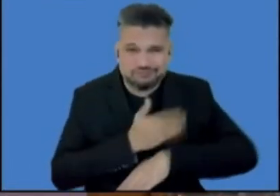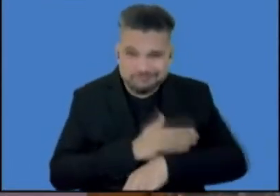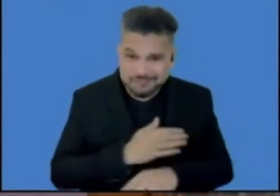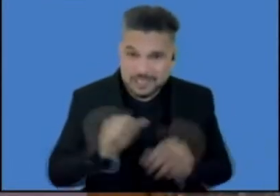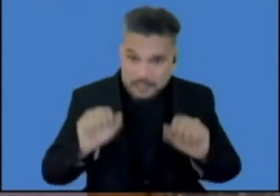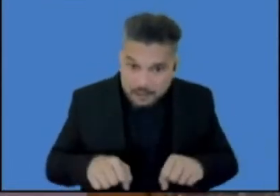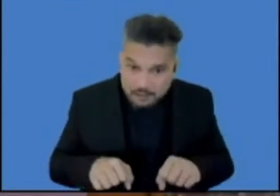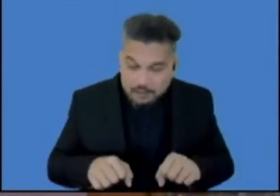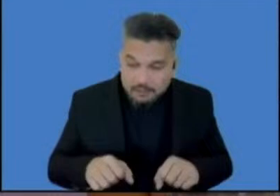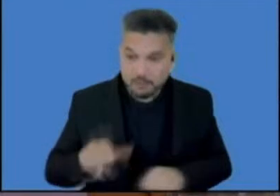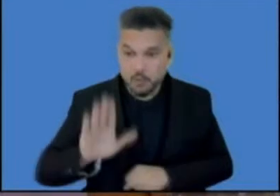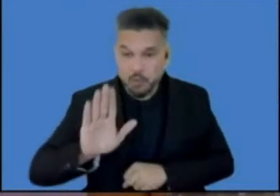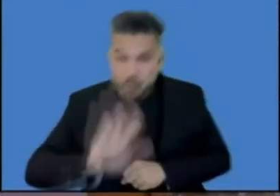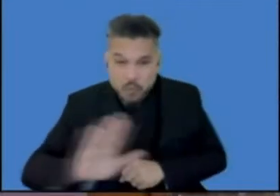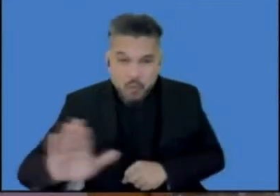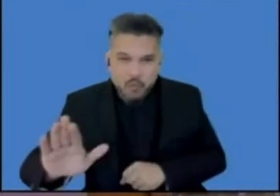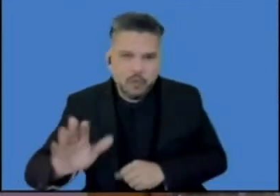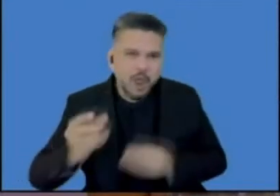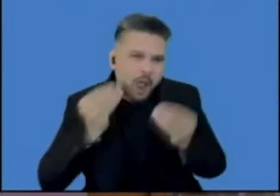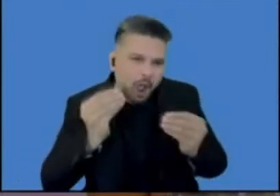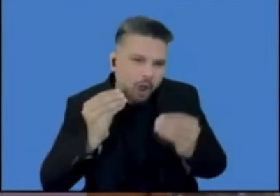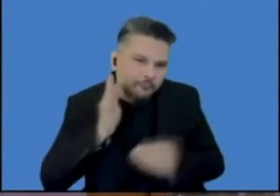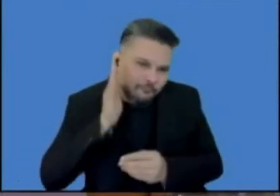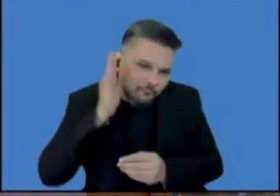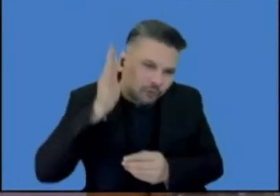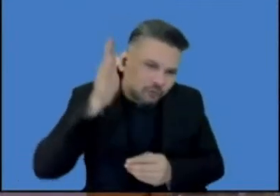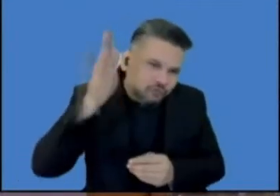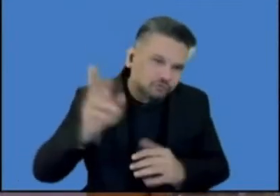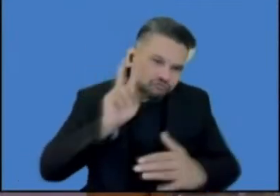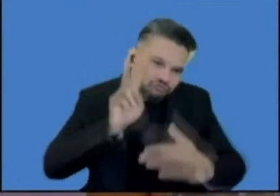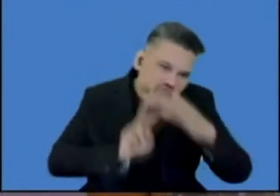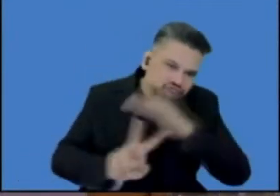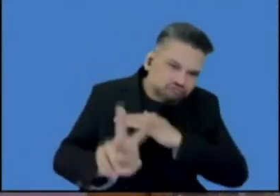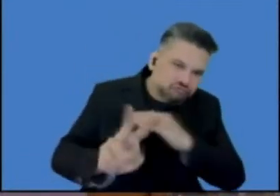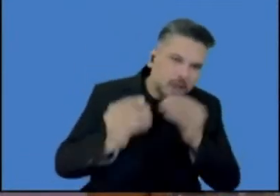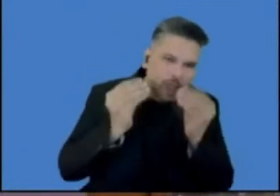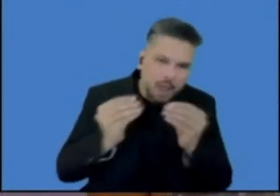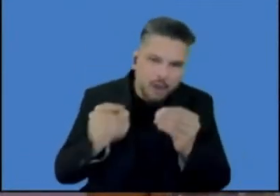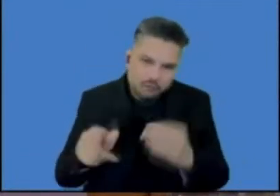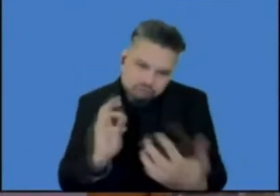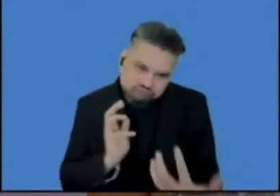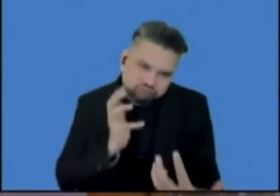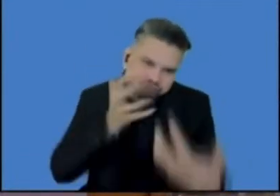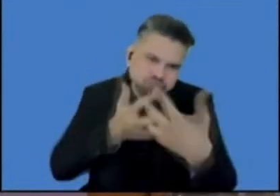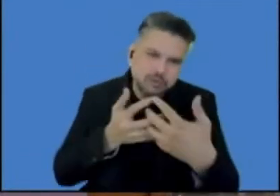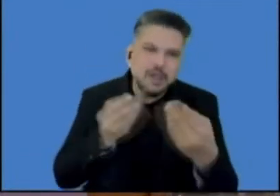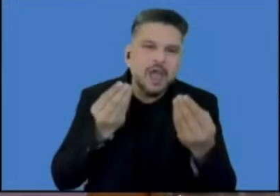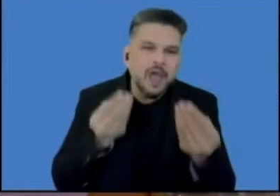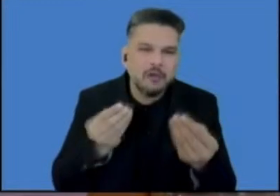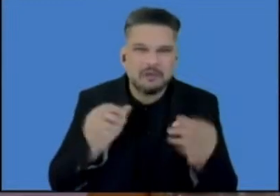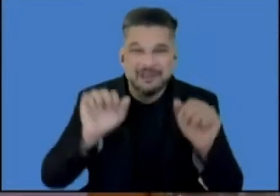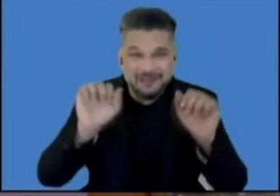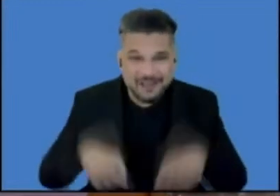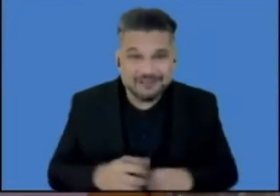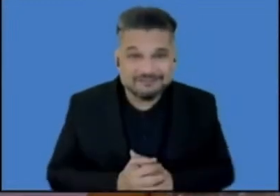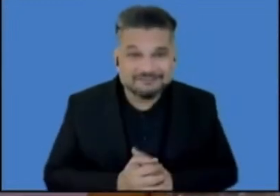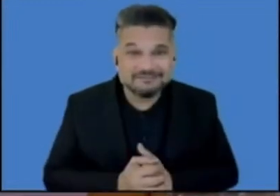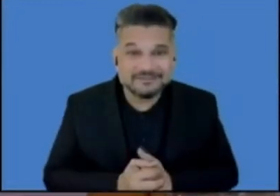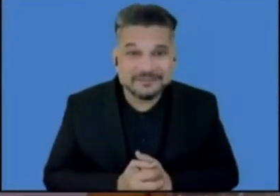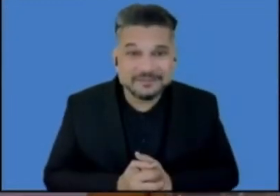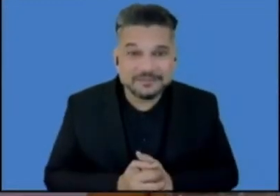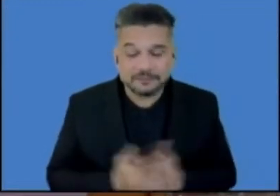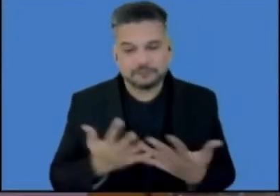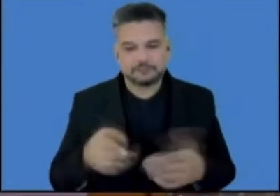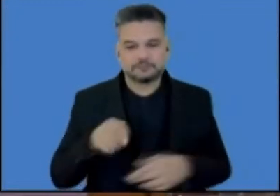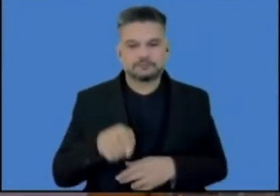at the future and adjusting to that new future. Now, evolving part of that